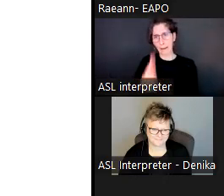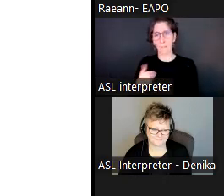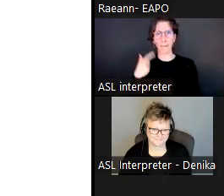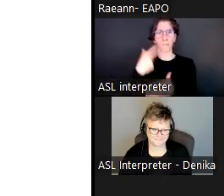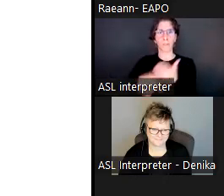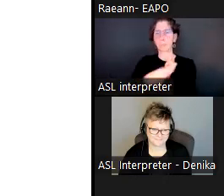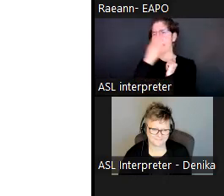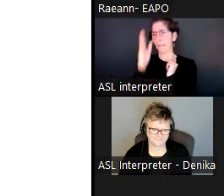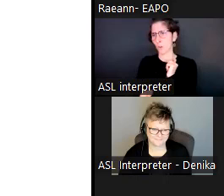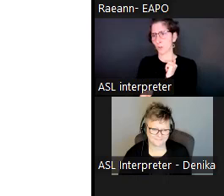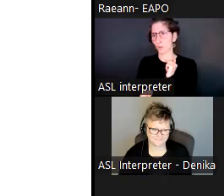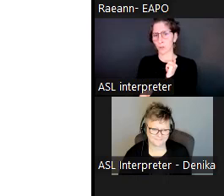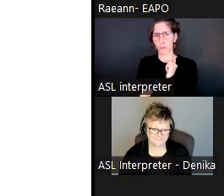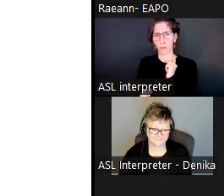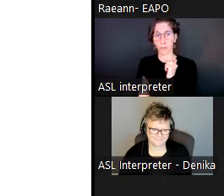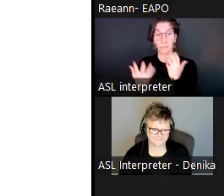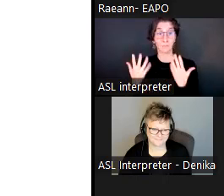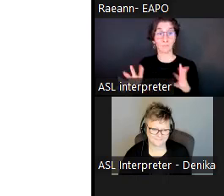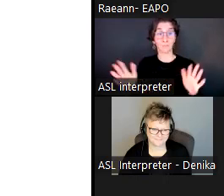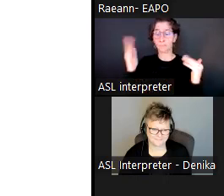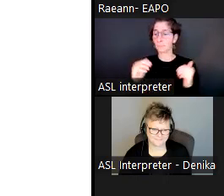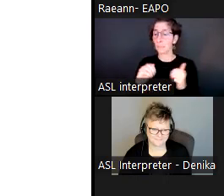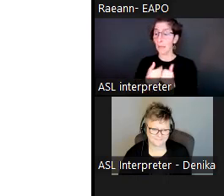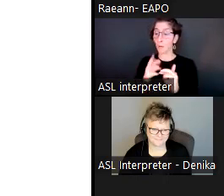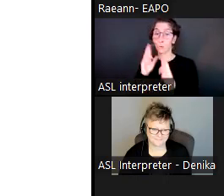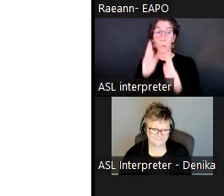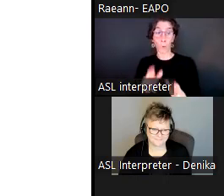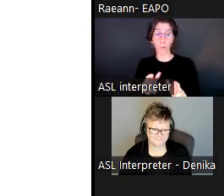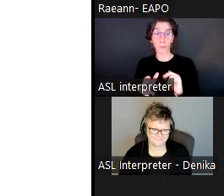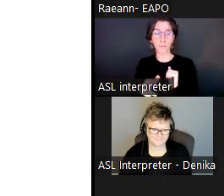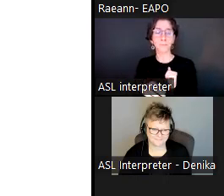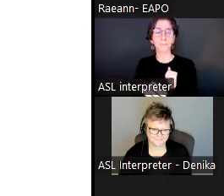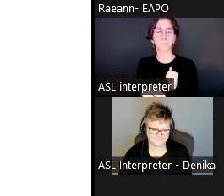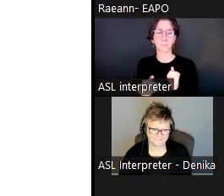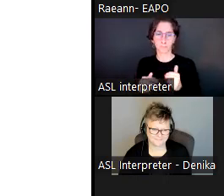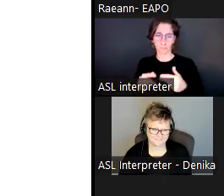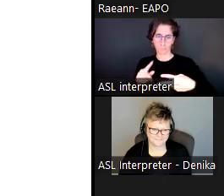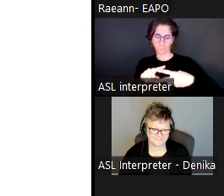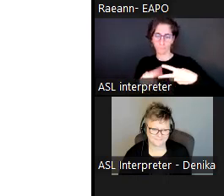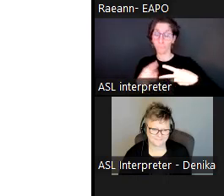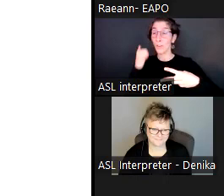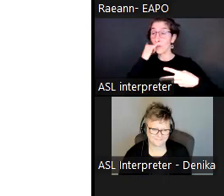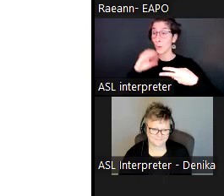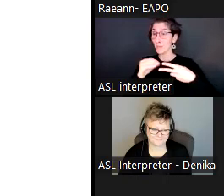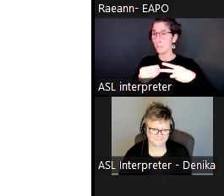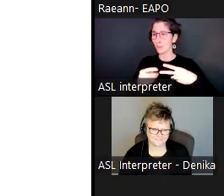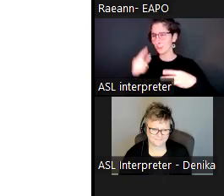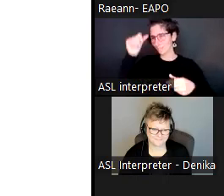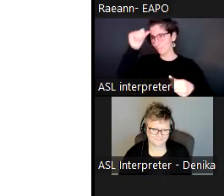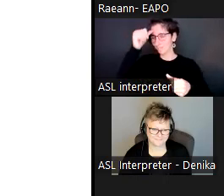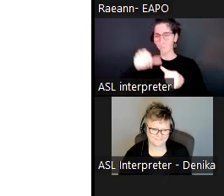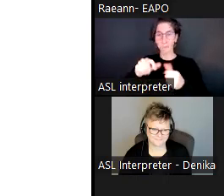And that's it. So again, how to report. We have our toll-free number that I mentioned at the beginning